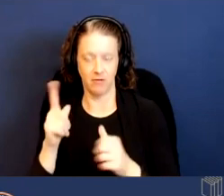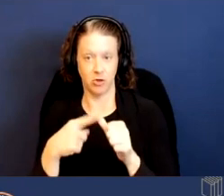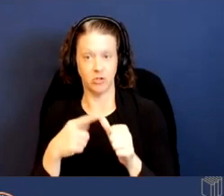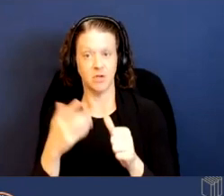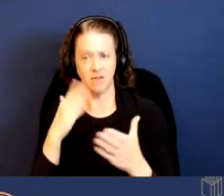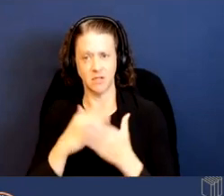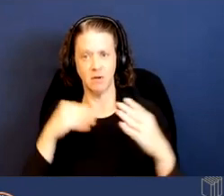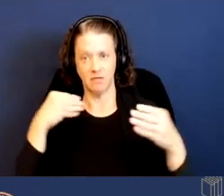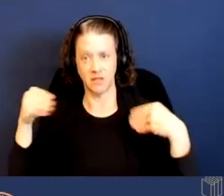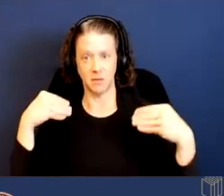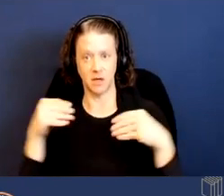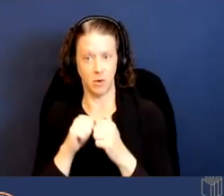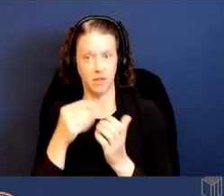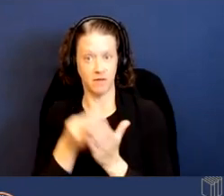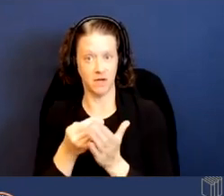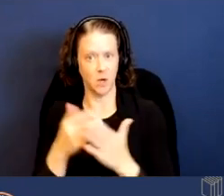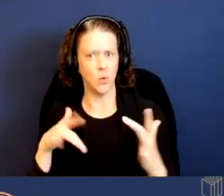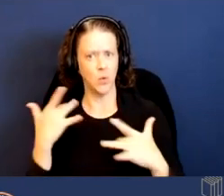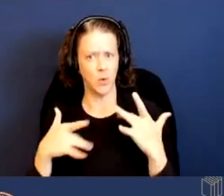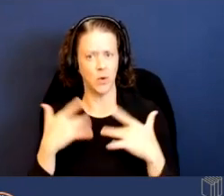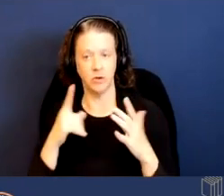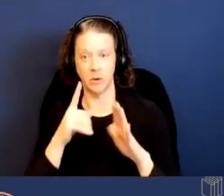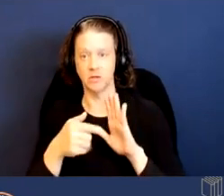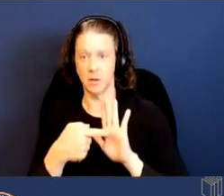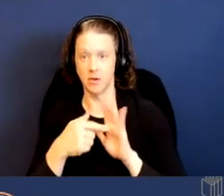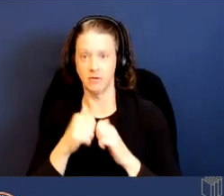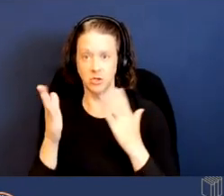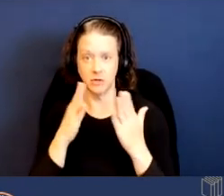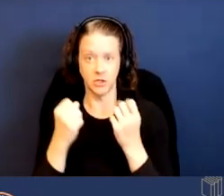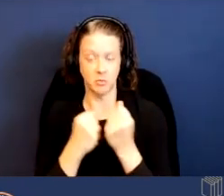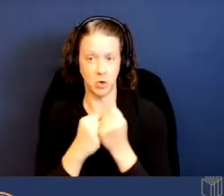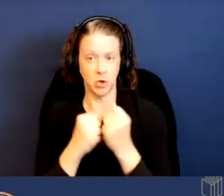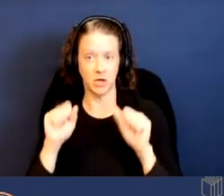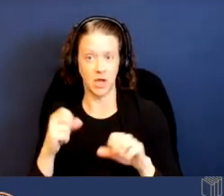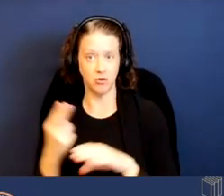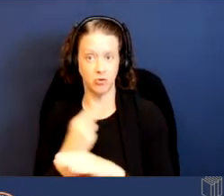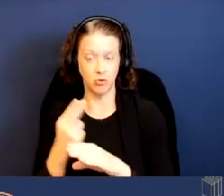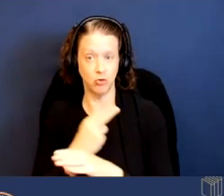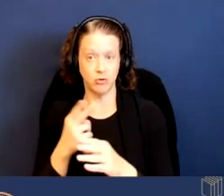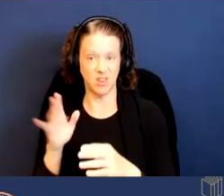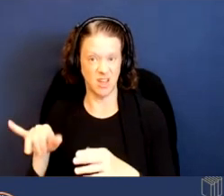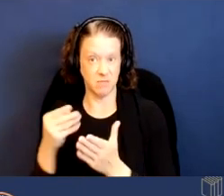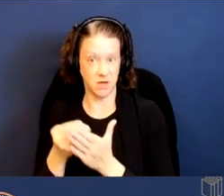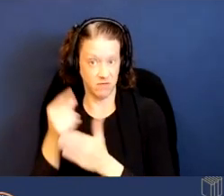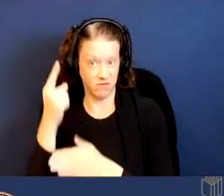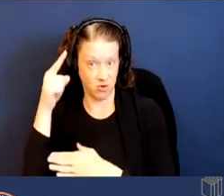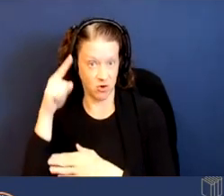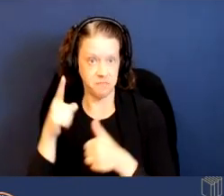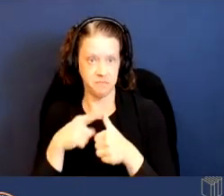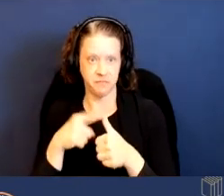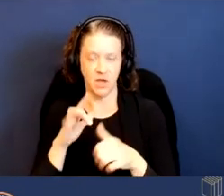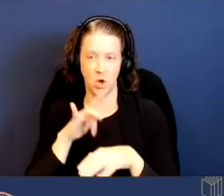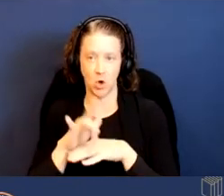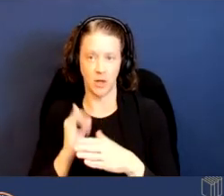really exciting. So examples of services and supports that can be used or can be provided with this funding: early intervention